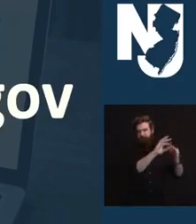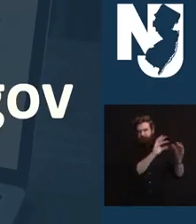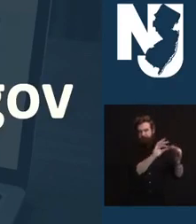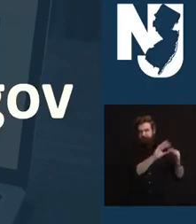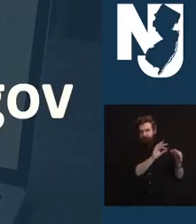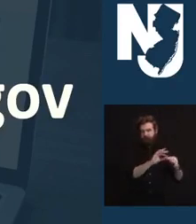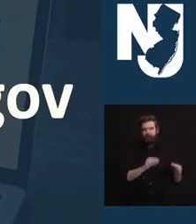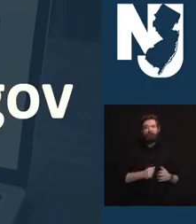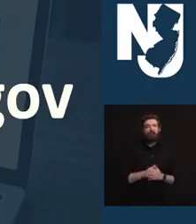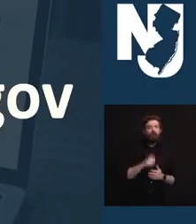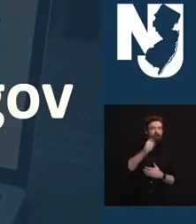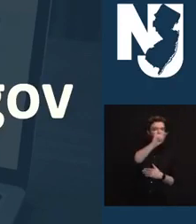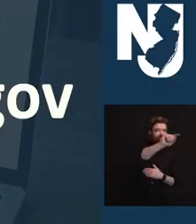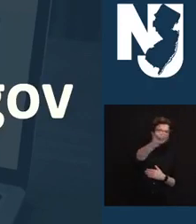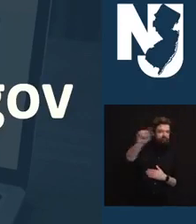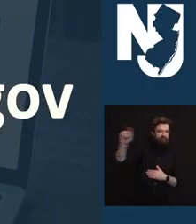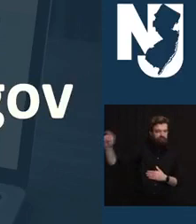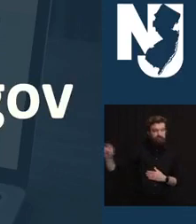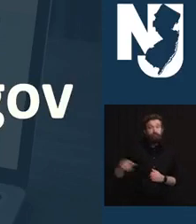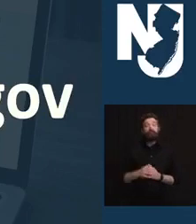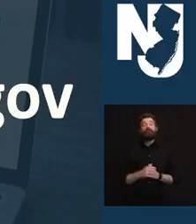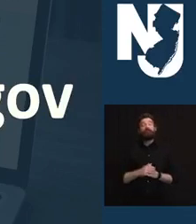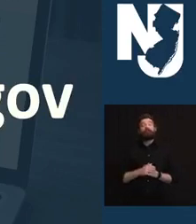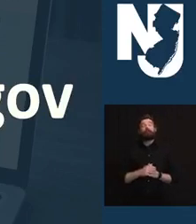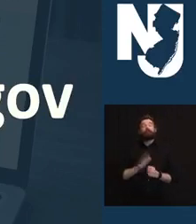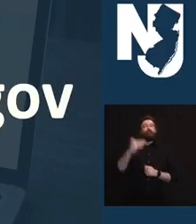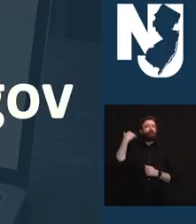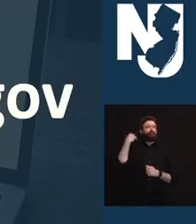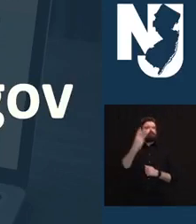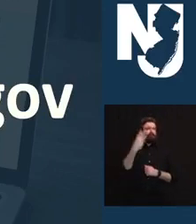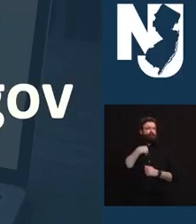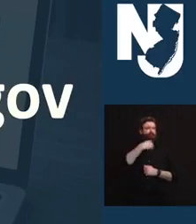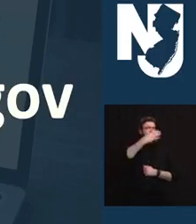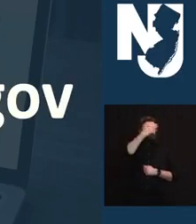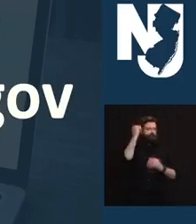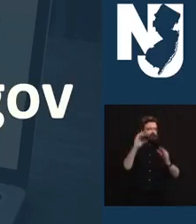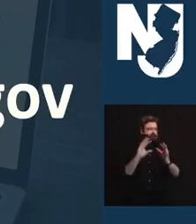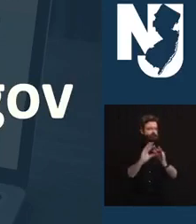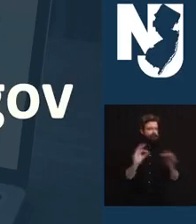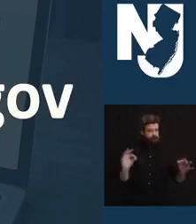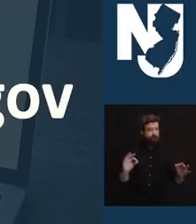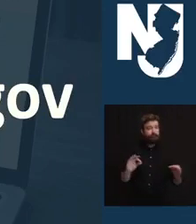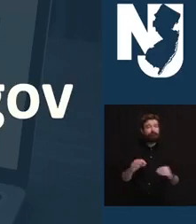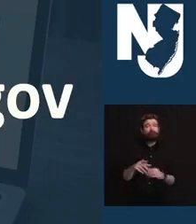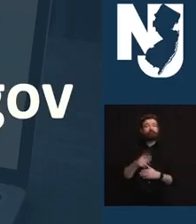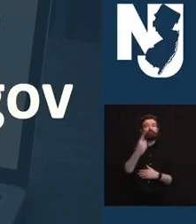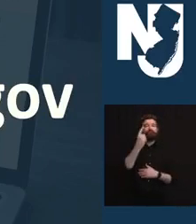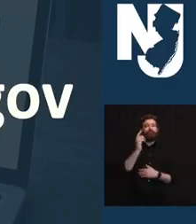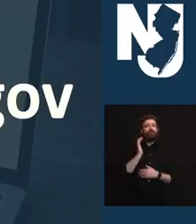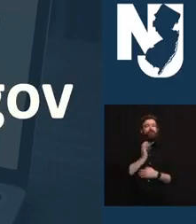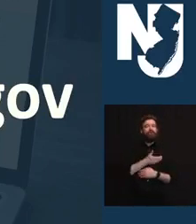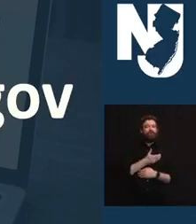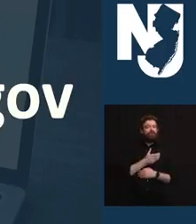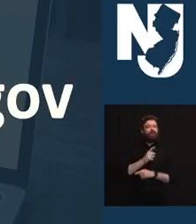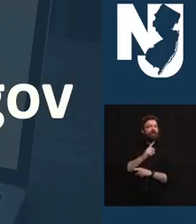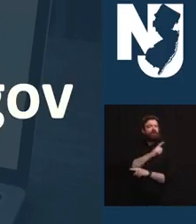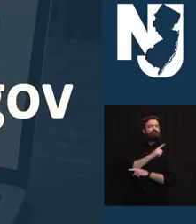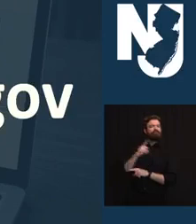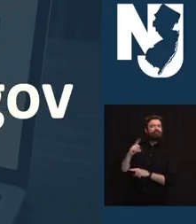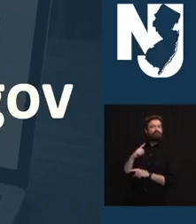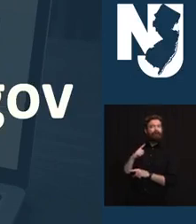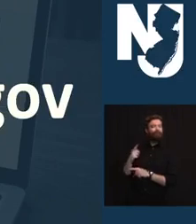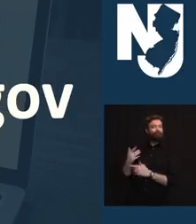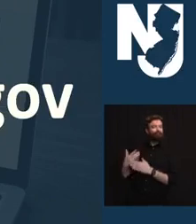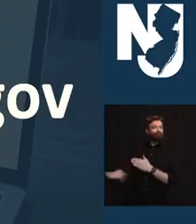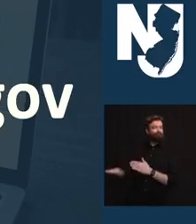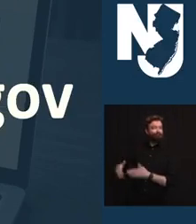Wednesday. I'm mad at myself. It's not every day that a member of the legislature gives birth, and Brittany Timberlake did this week, to young